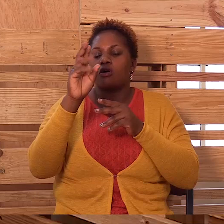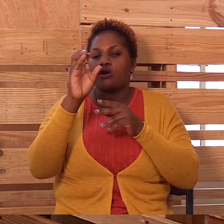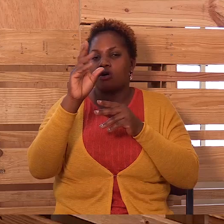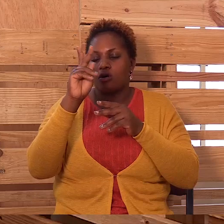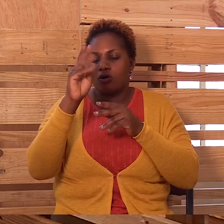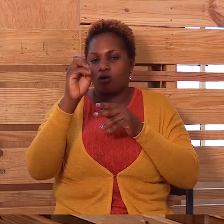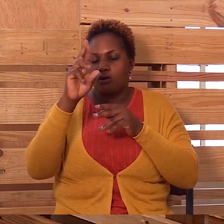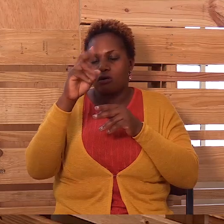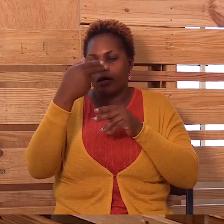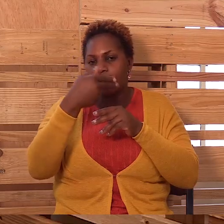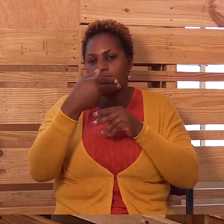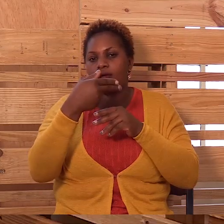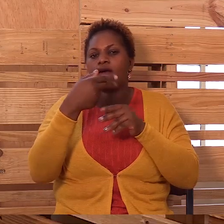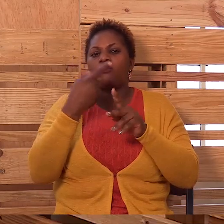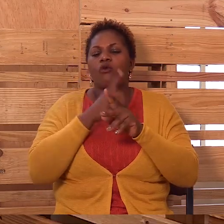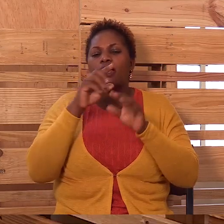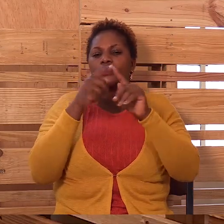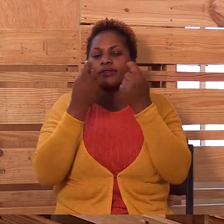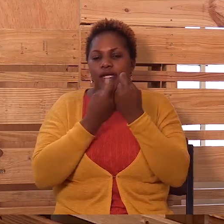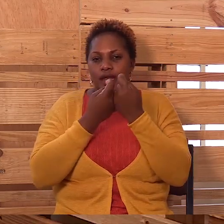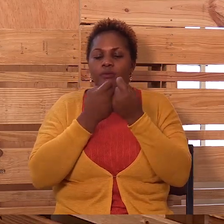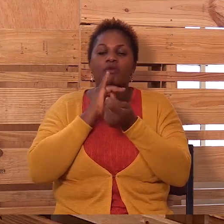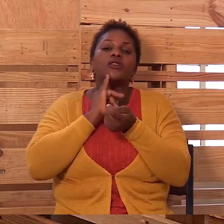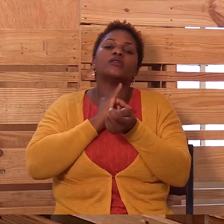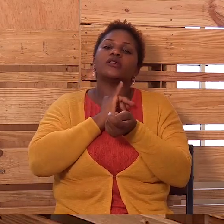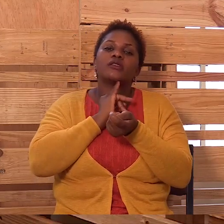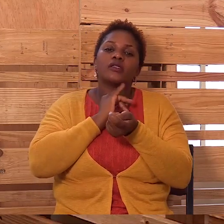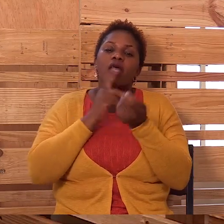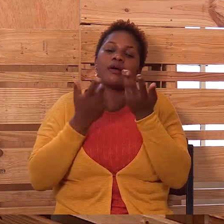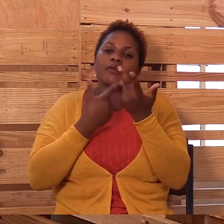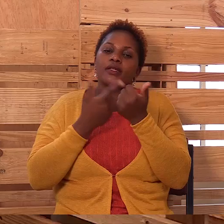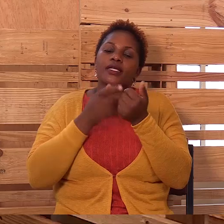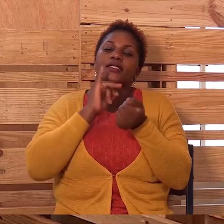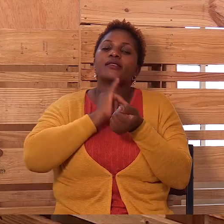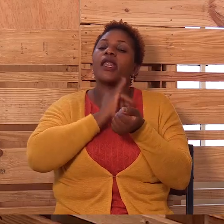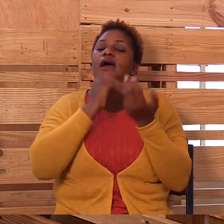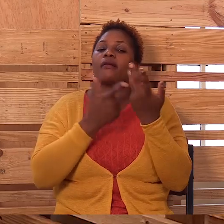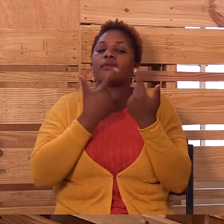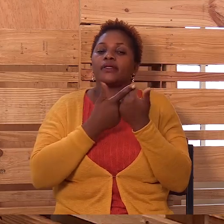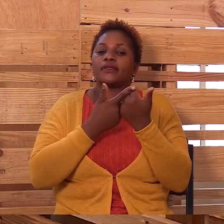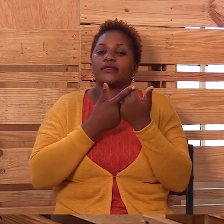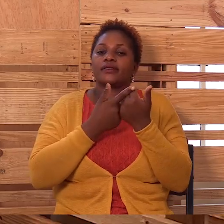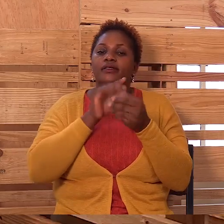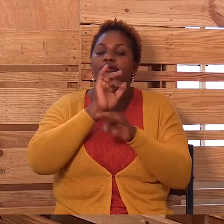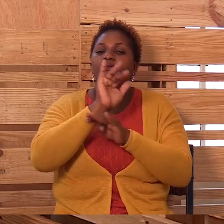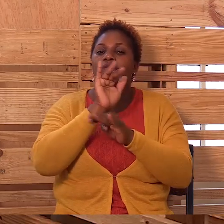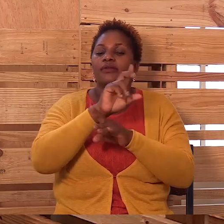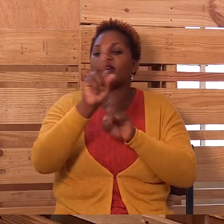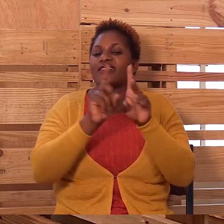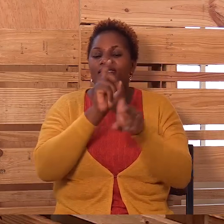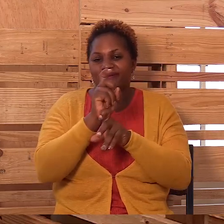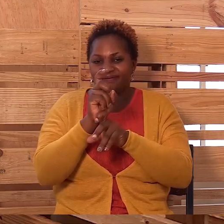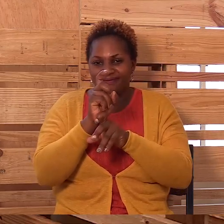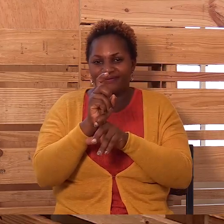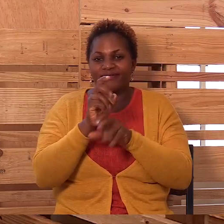Korah. Korah was from one of the tribes of Israel. How many tribes were there in Israel? Today I'm going to ask